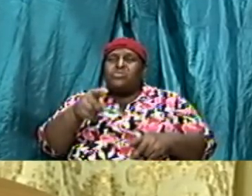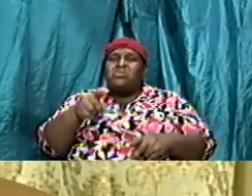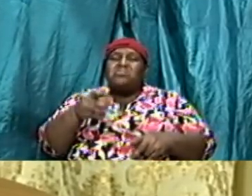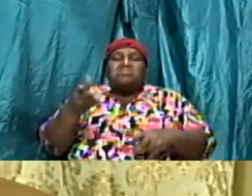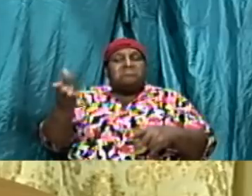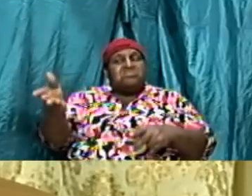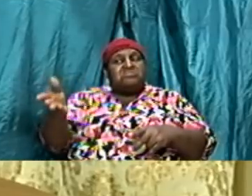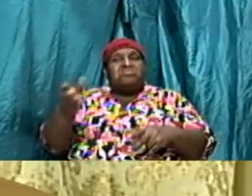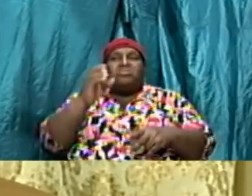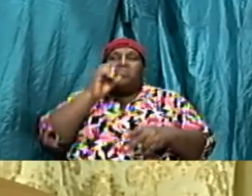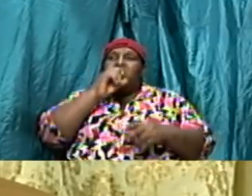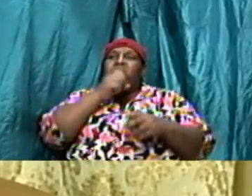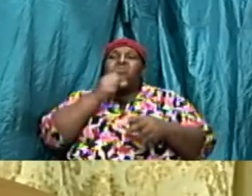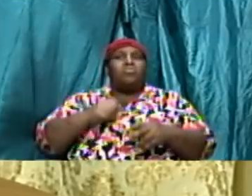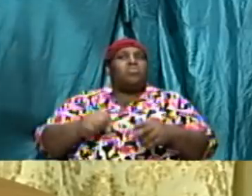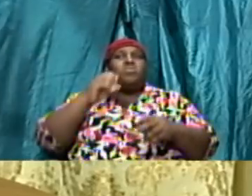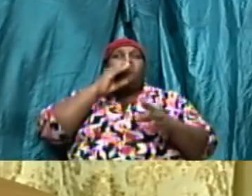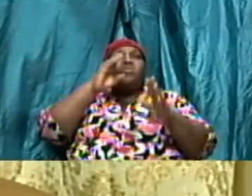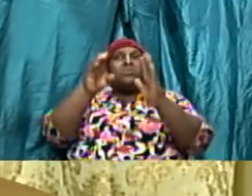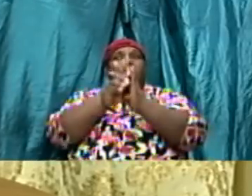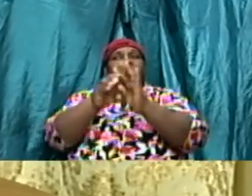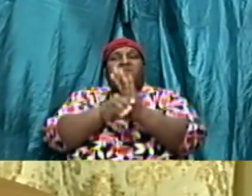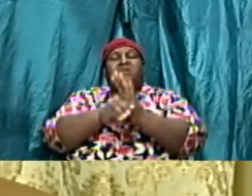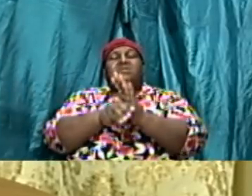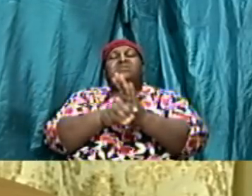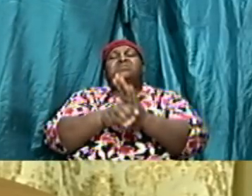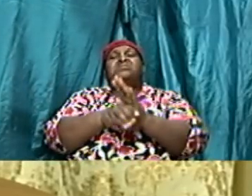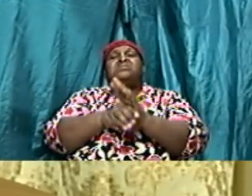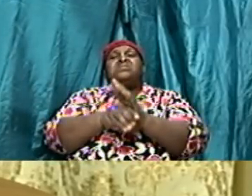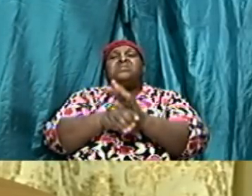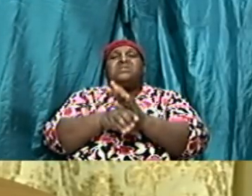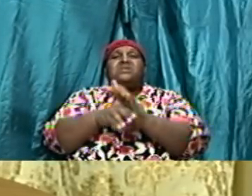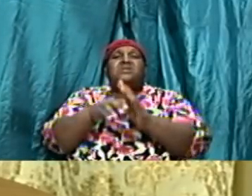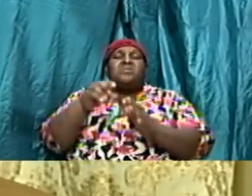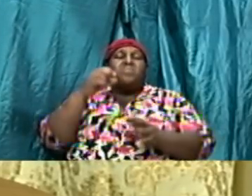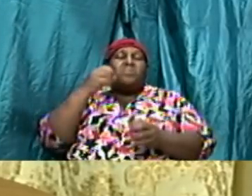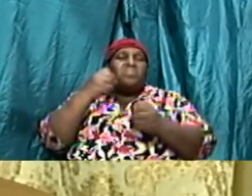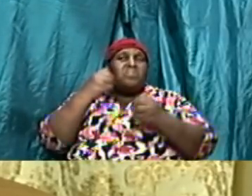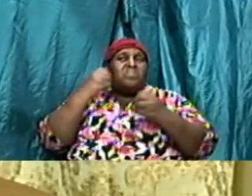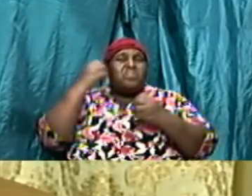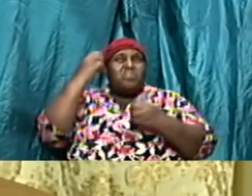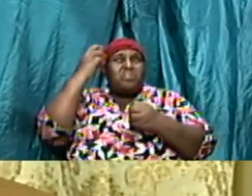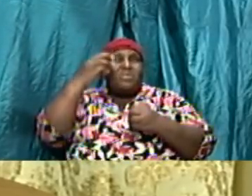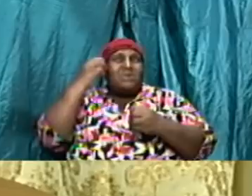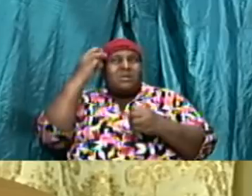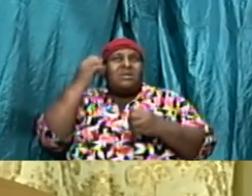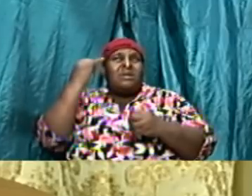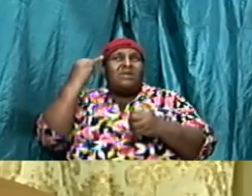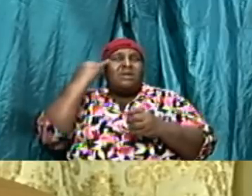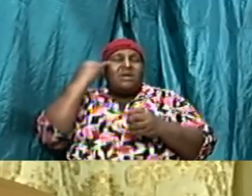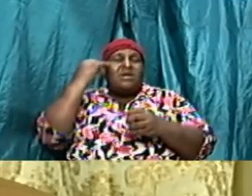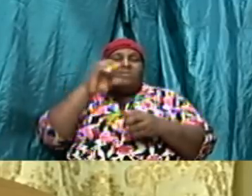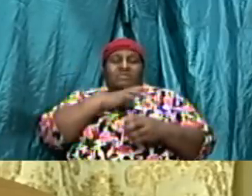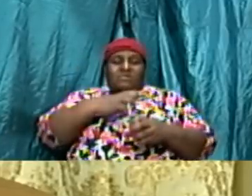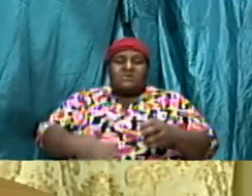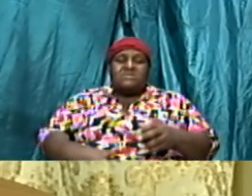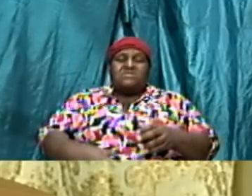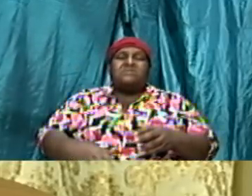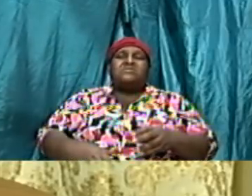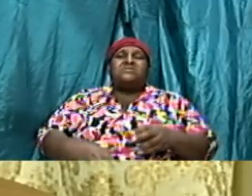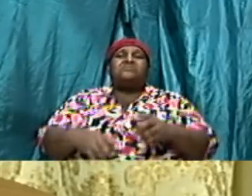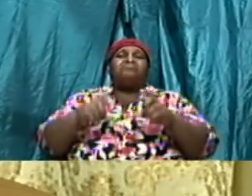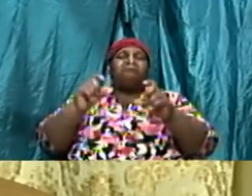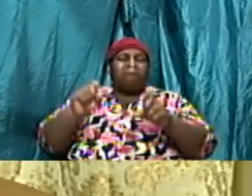Old Testament, they wonder if the Christians today should keep the Sabbath. Praise God. So,